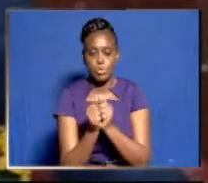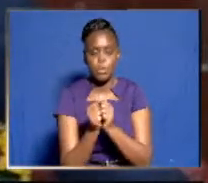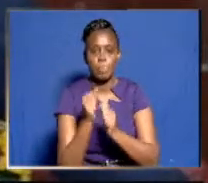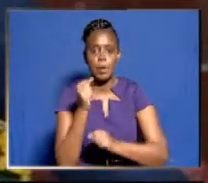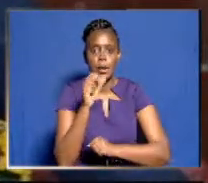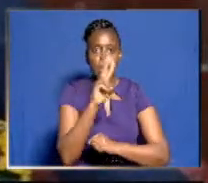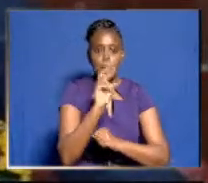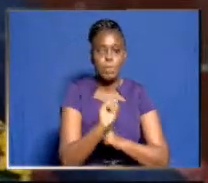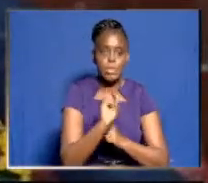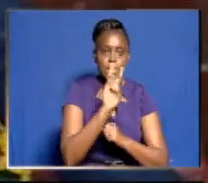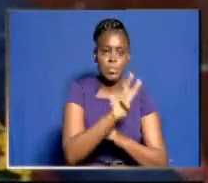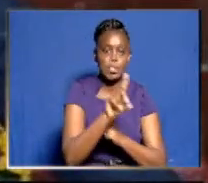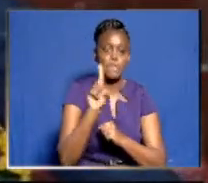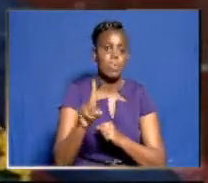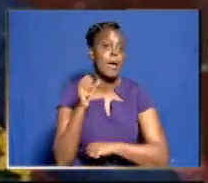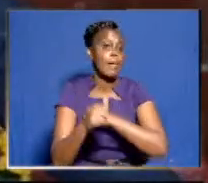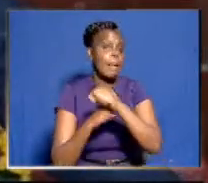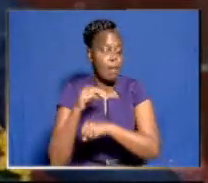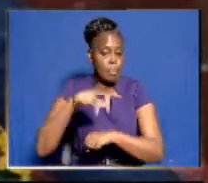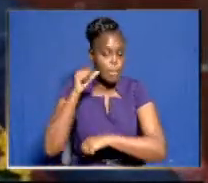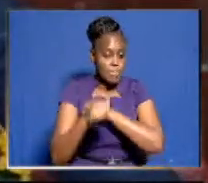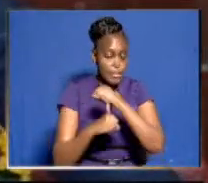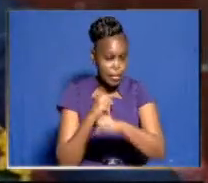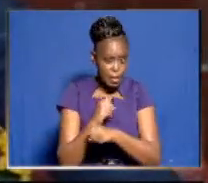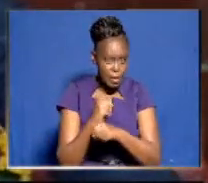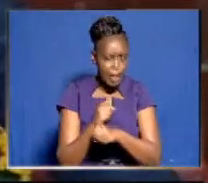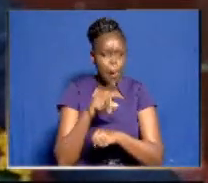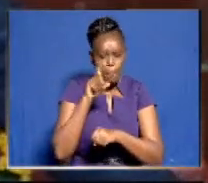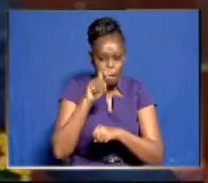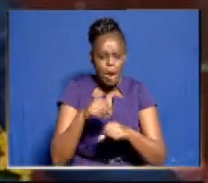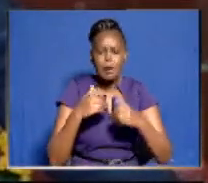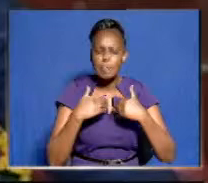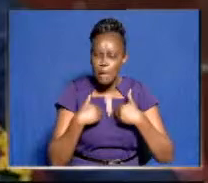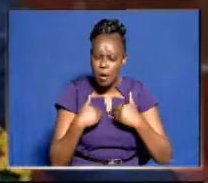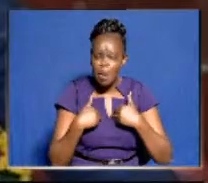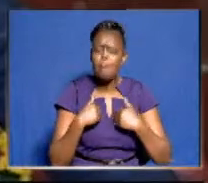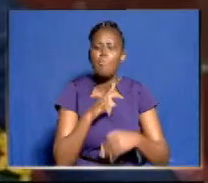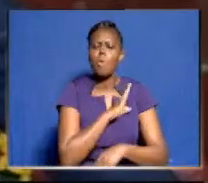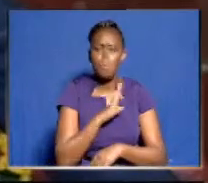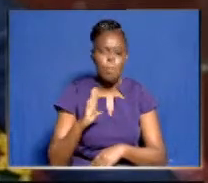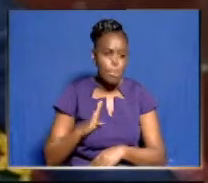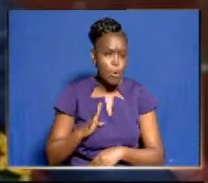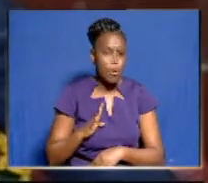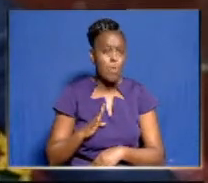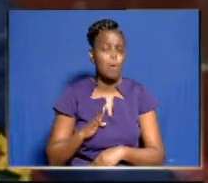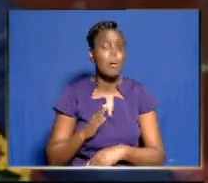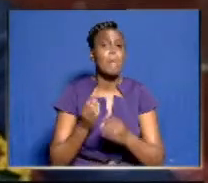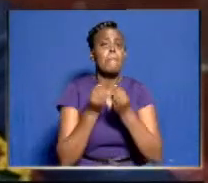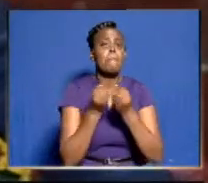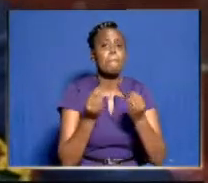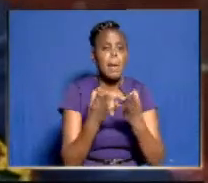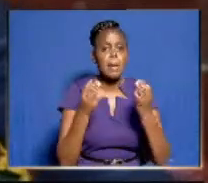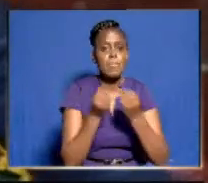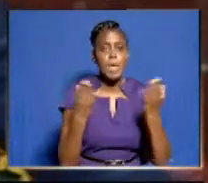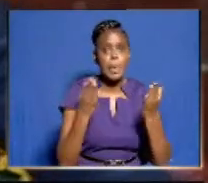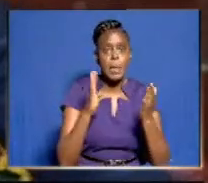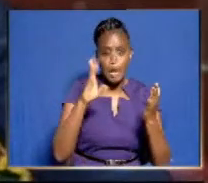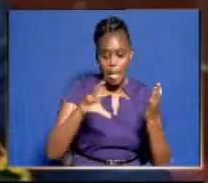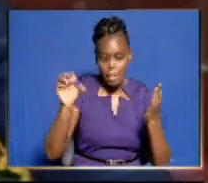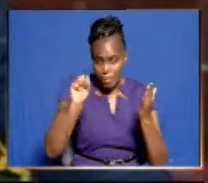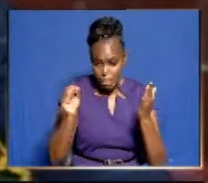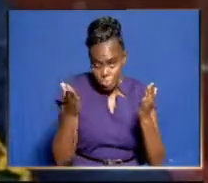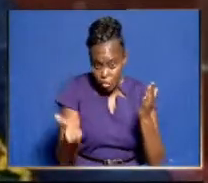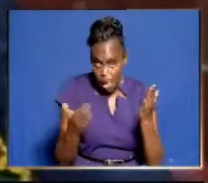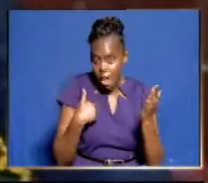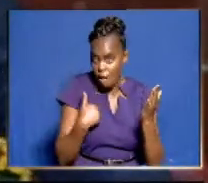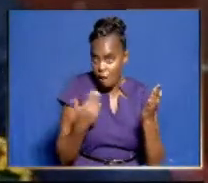Specifically, Mr. Speaker, there should be an infrastructural board. There are so many pending bills in the Ministry of Infrastructure. Mr. Speaker, if that one,